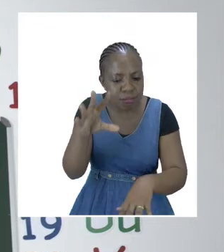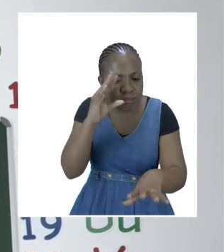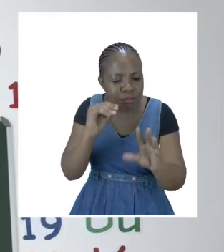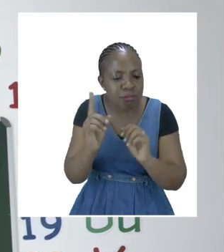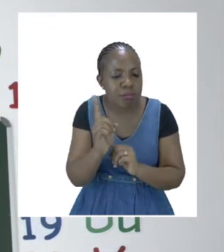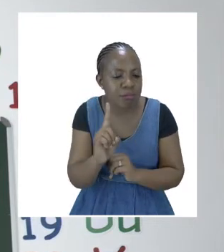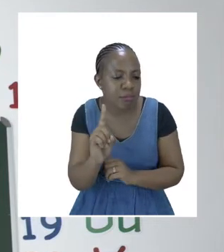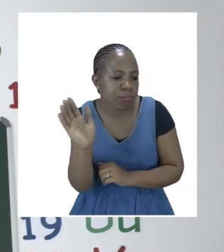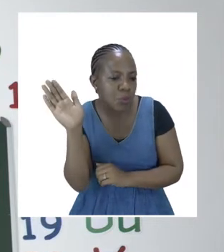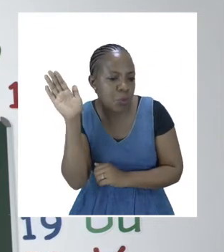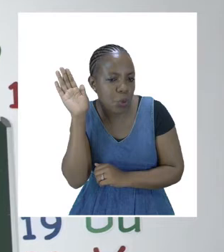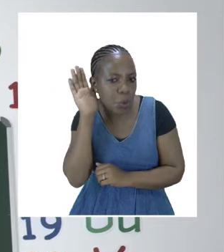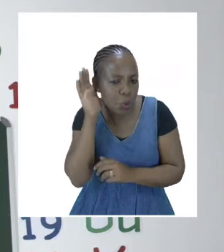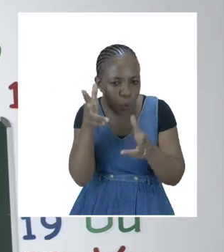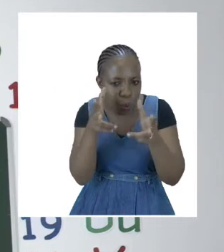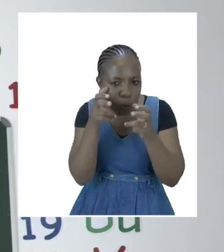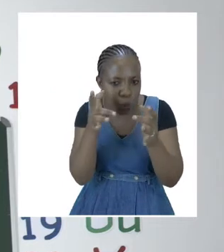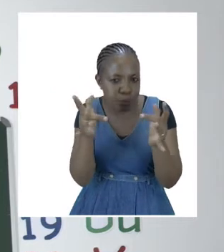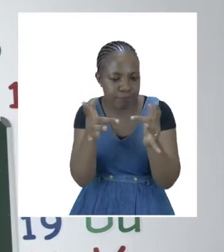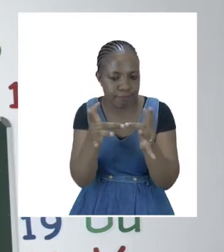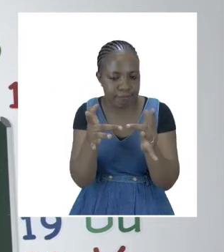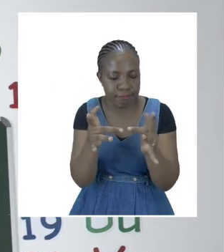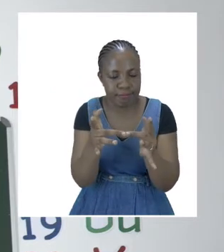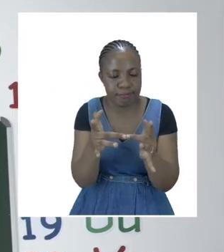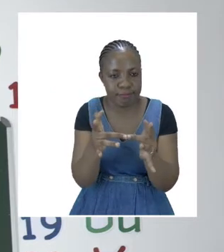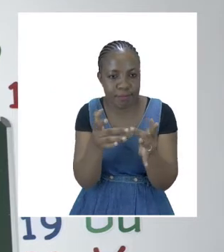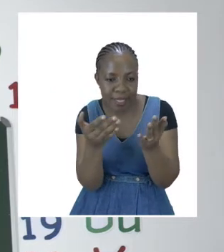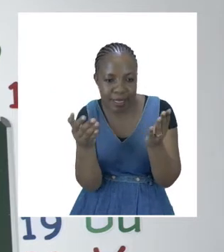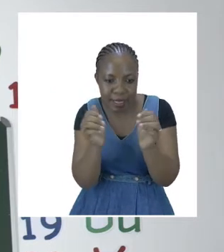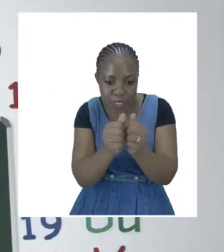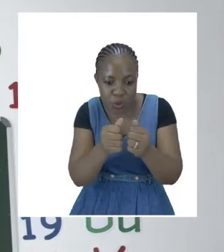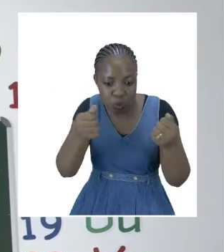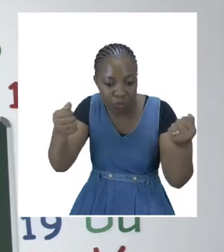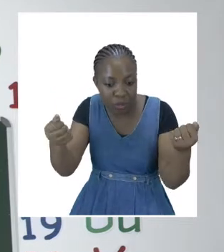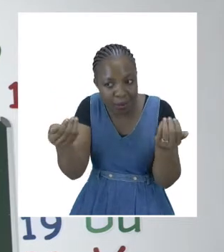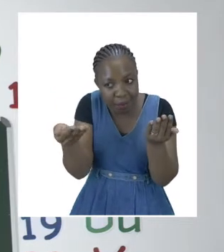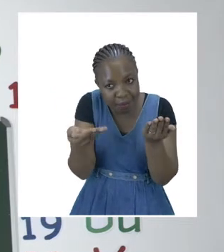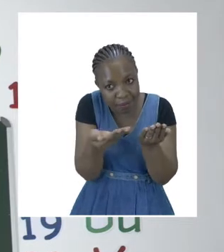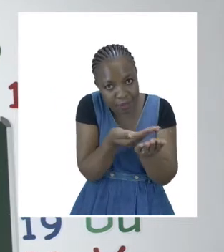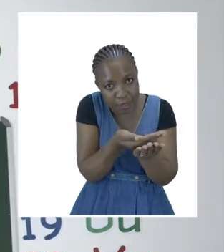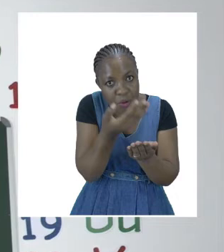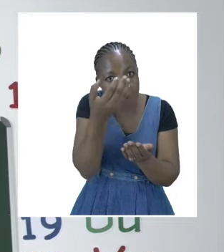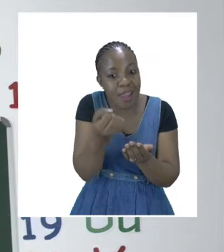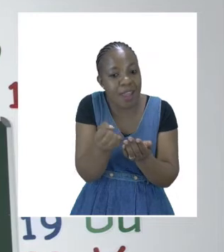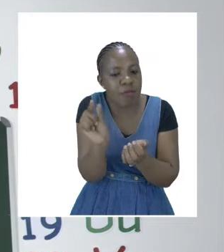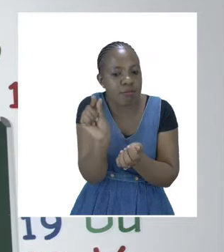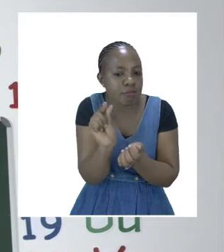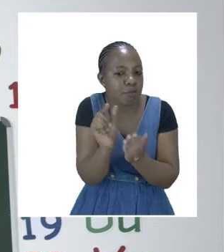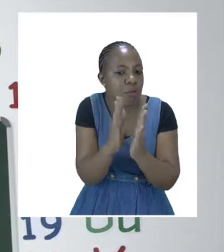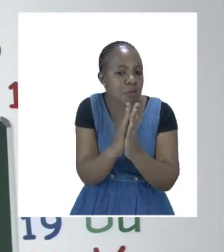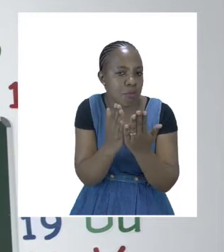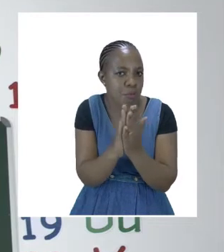or watching online. Inside the newspapers, there is an insert of the lesson